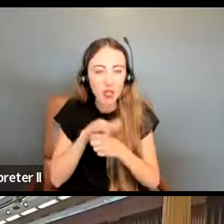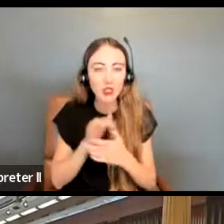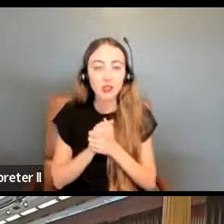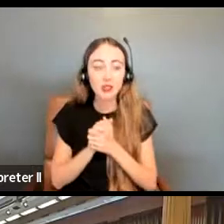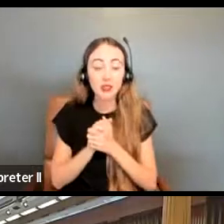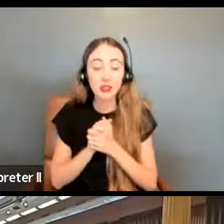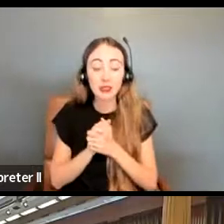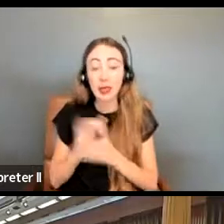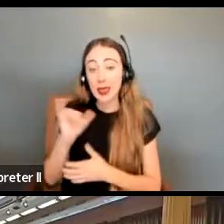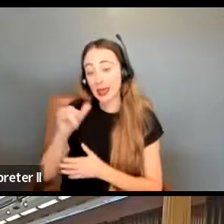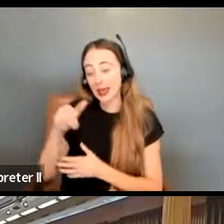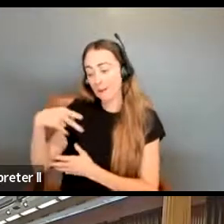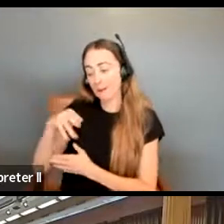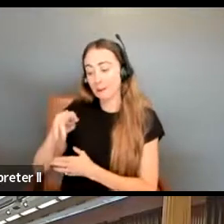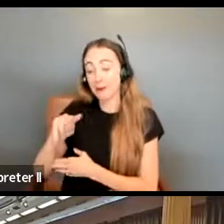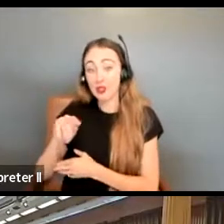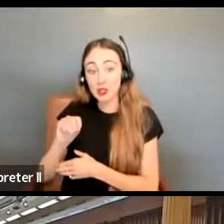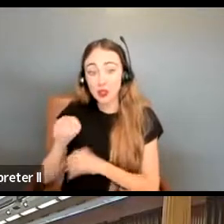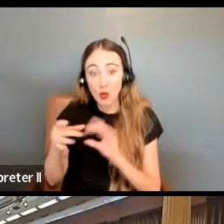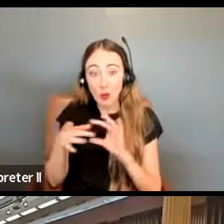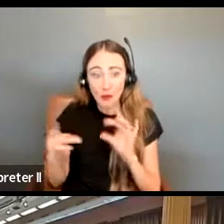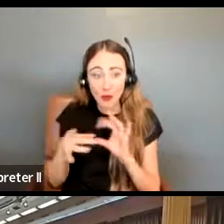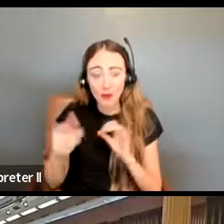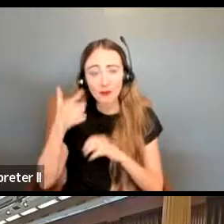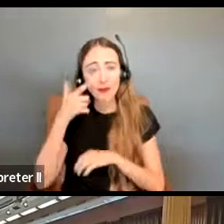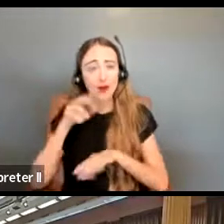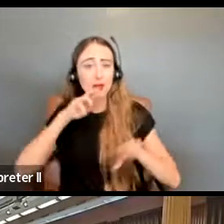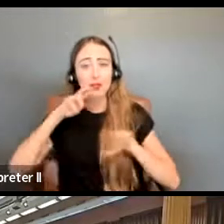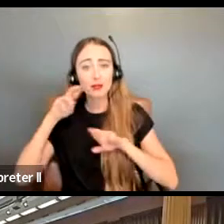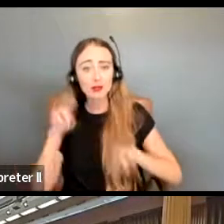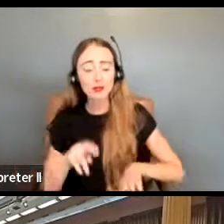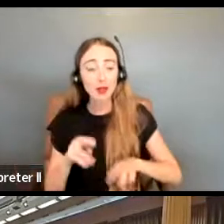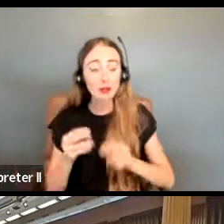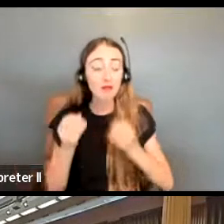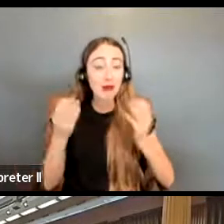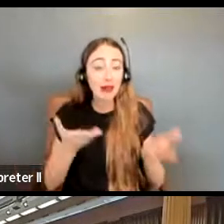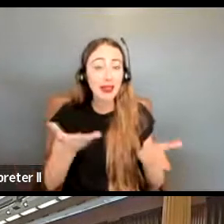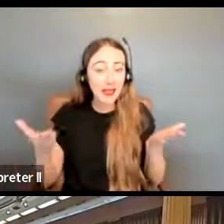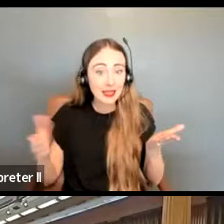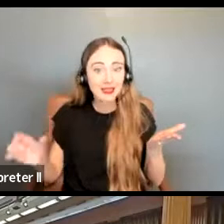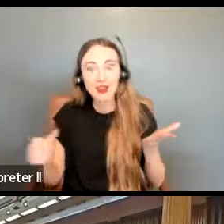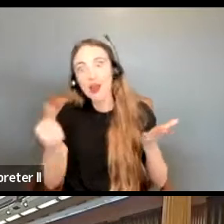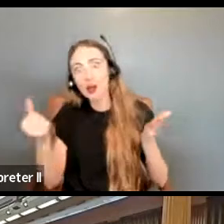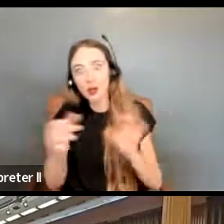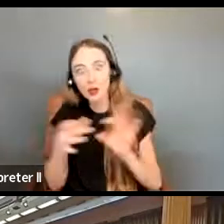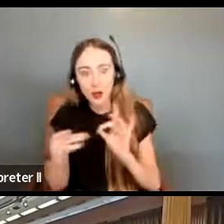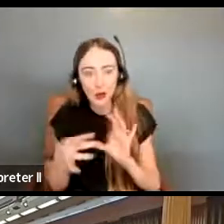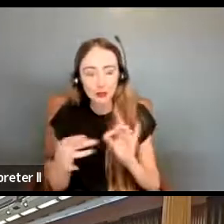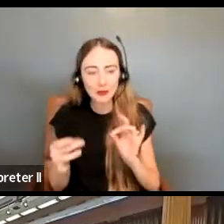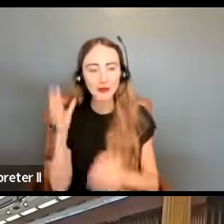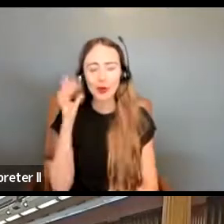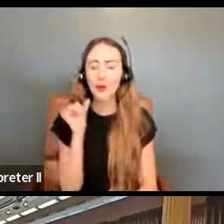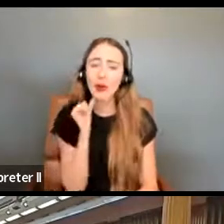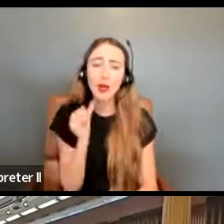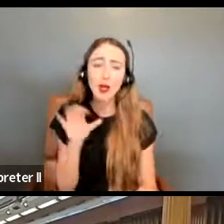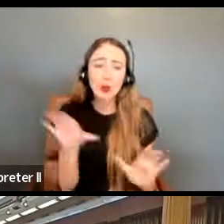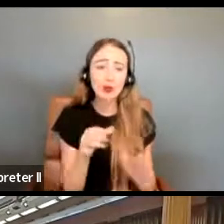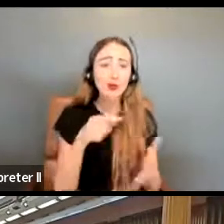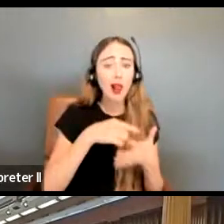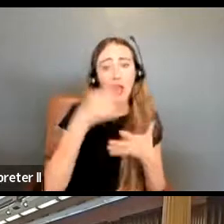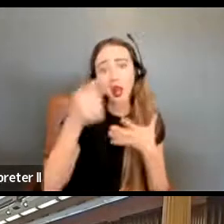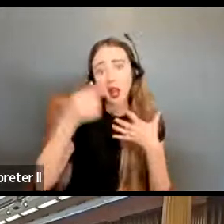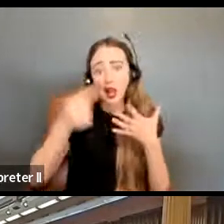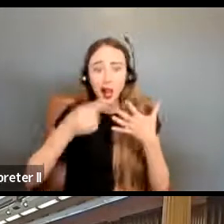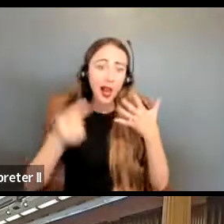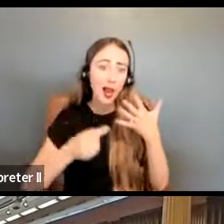as Councilmember Pinto said, as a response to a number of things others have said here, well, why don't we do this? And why don't we do